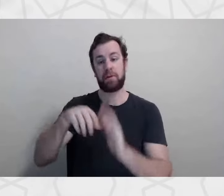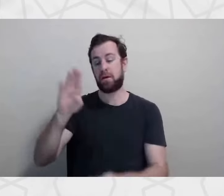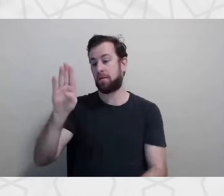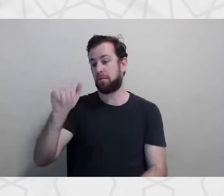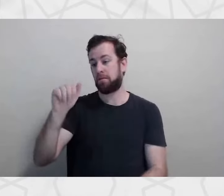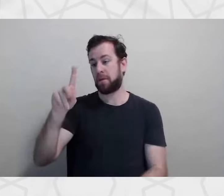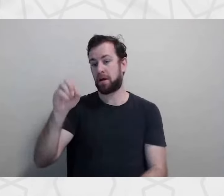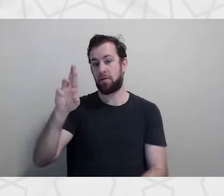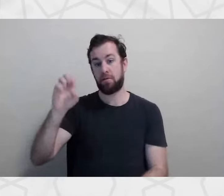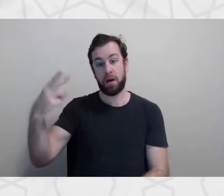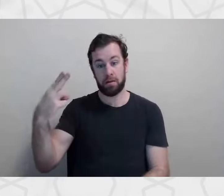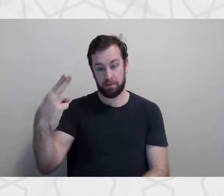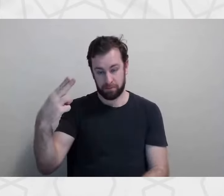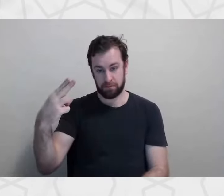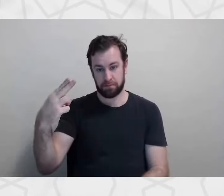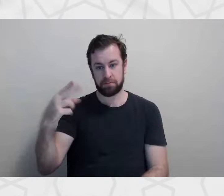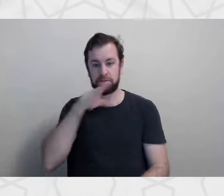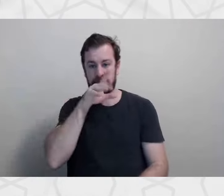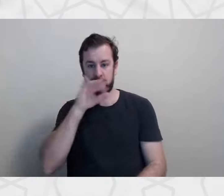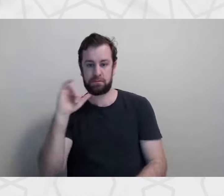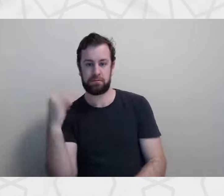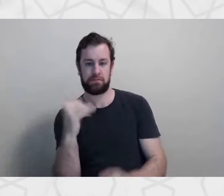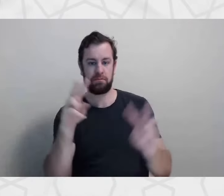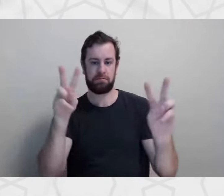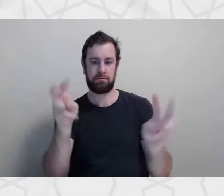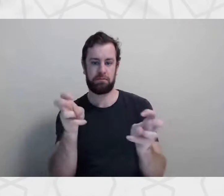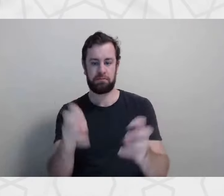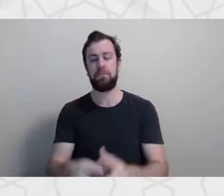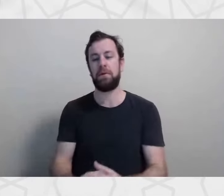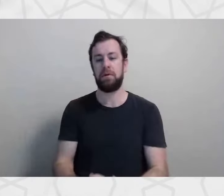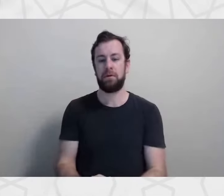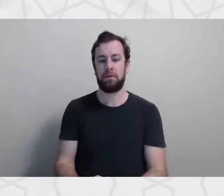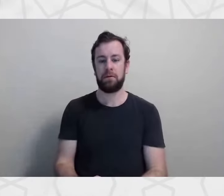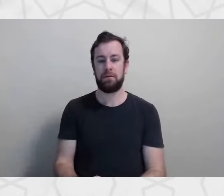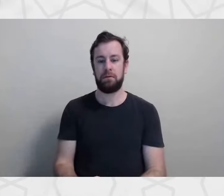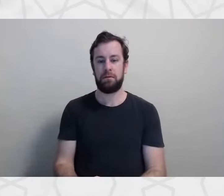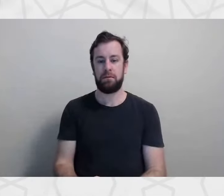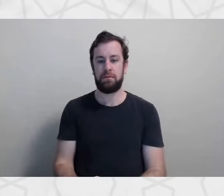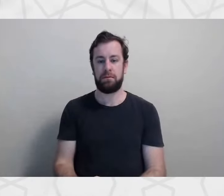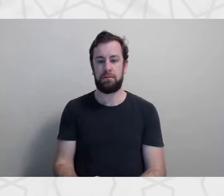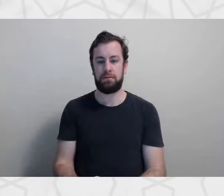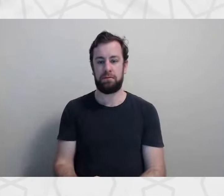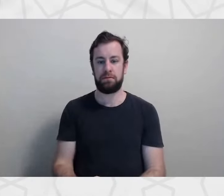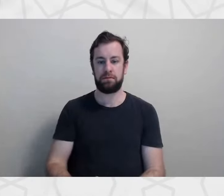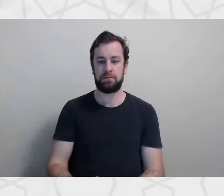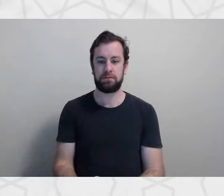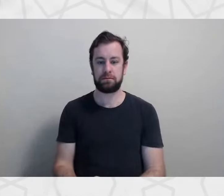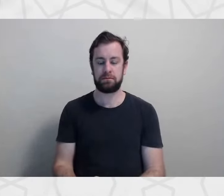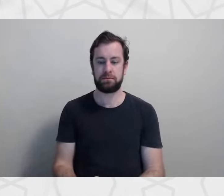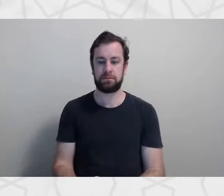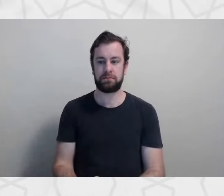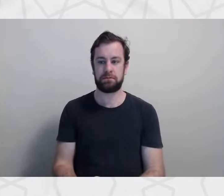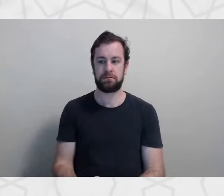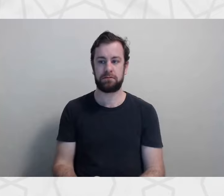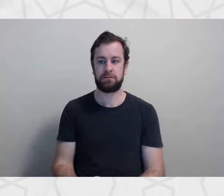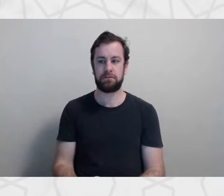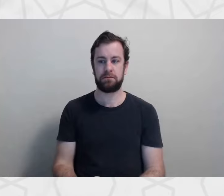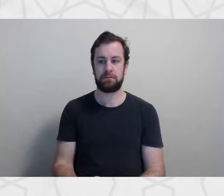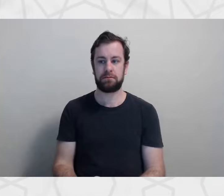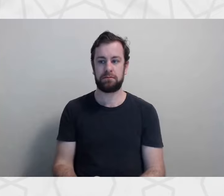fi silmi kaffa wa la tattabi'u khutuwati shaitan innahu lakum aduwwun